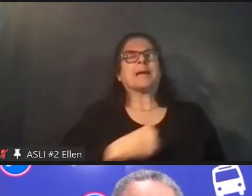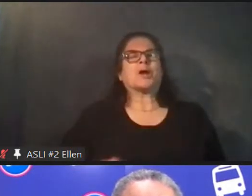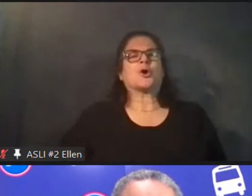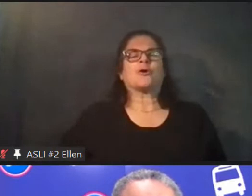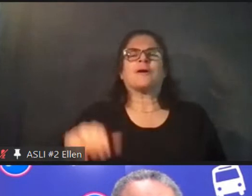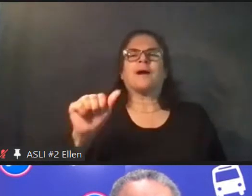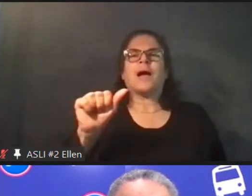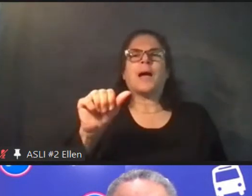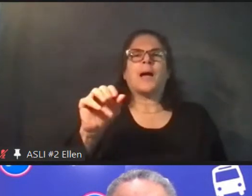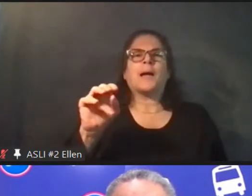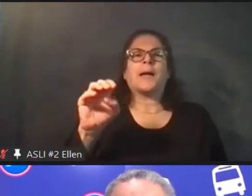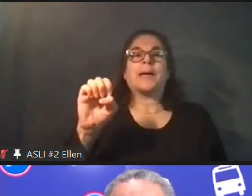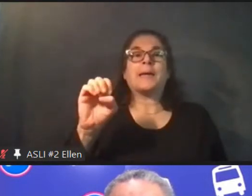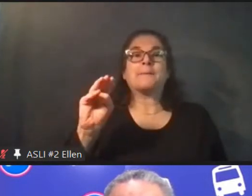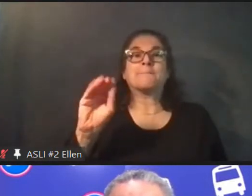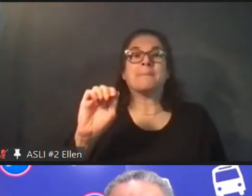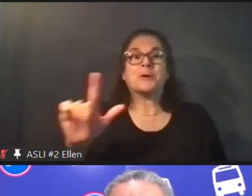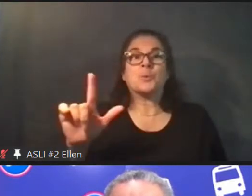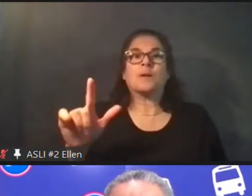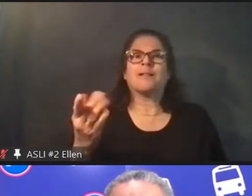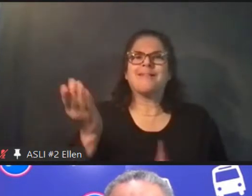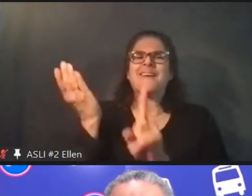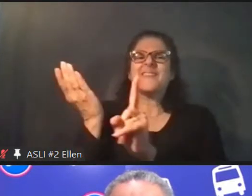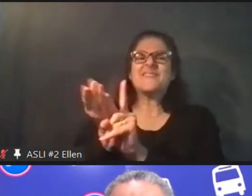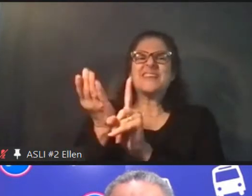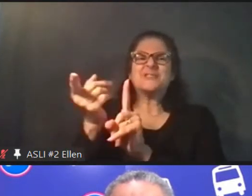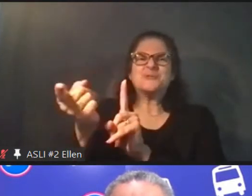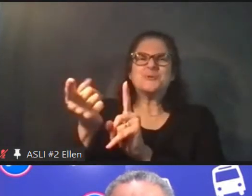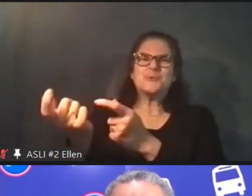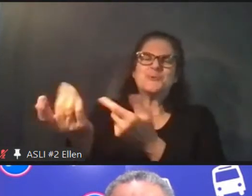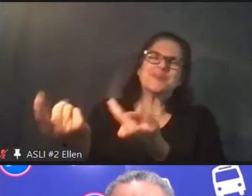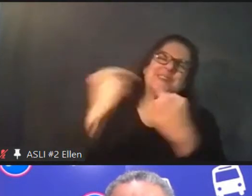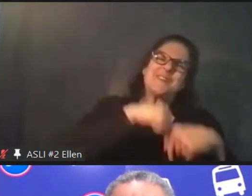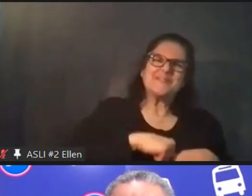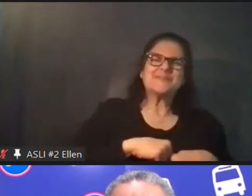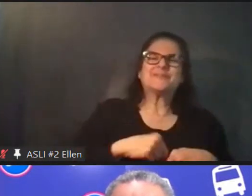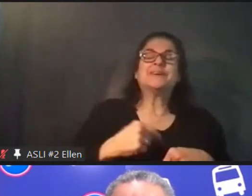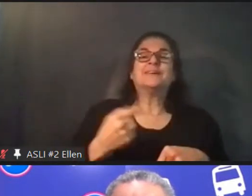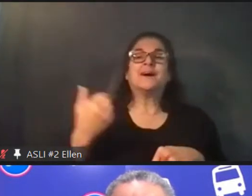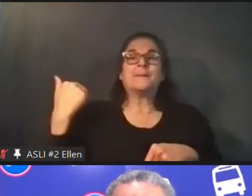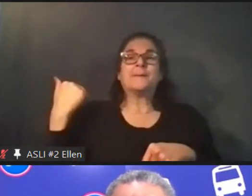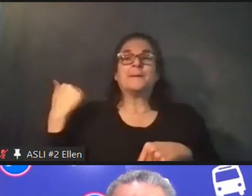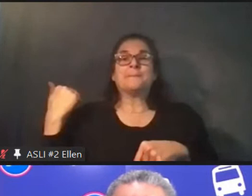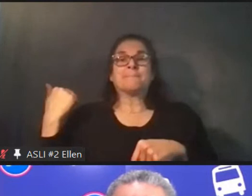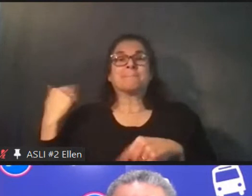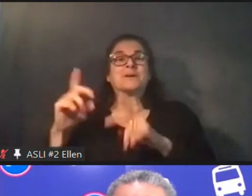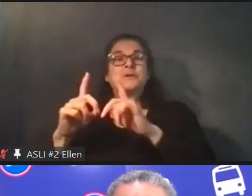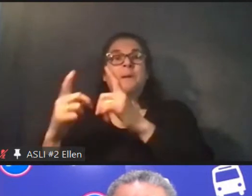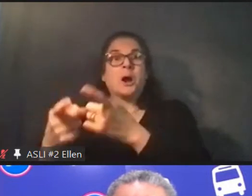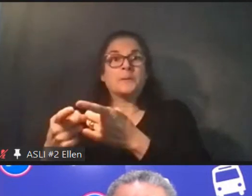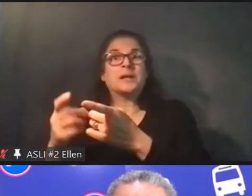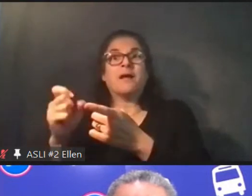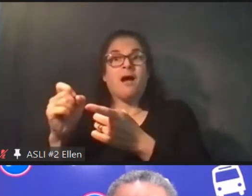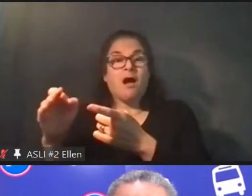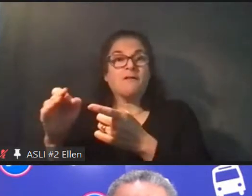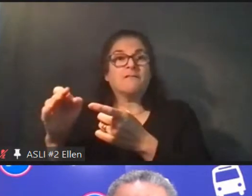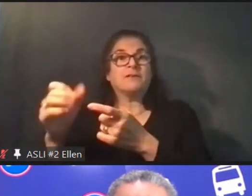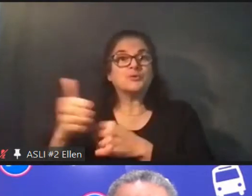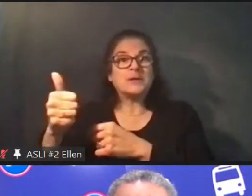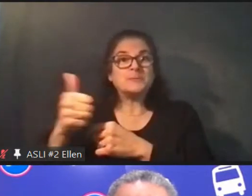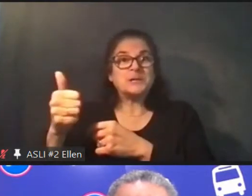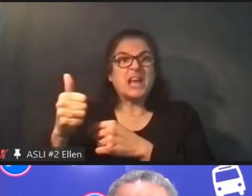Chicago from your fantastic post with the Department of Transportation, I was shocked and stunned and excited,